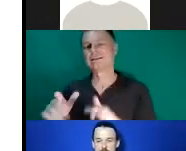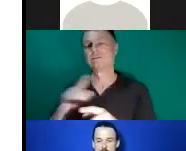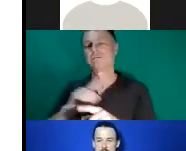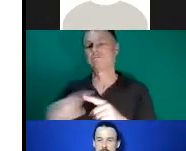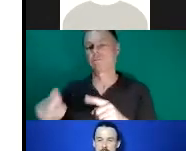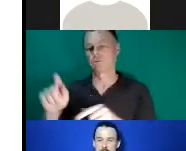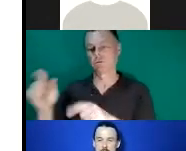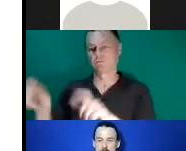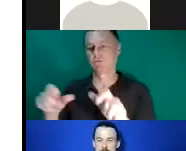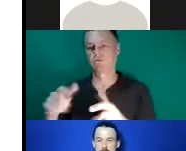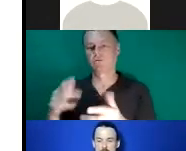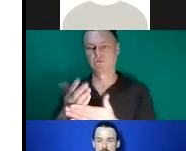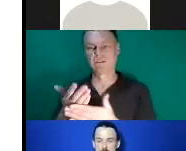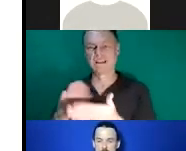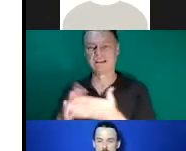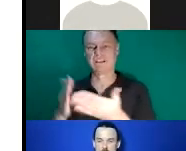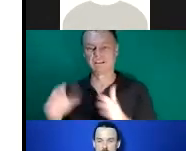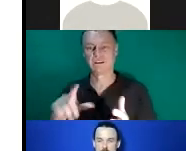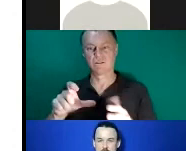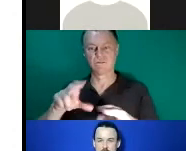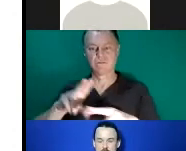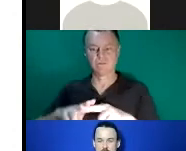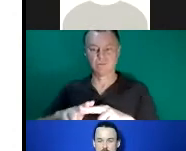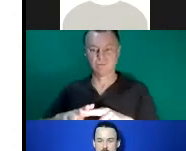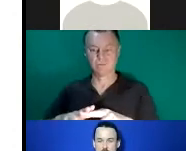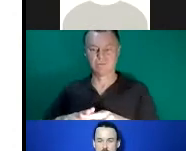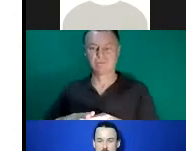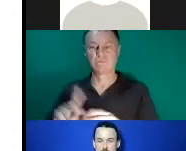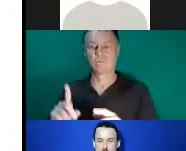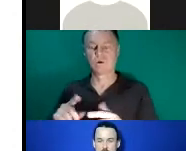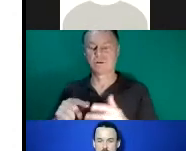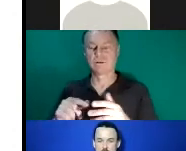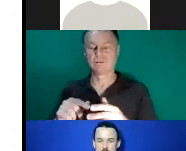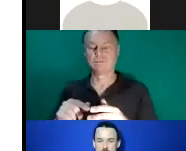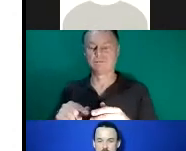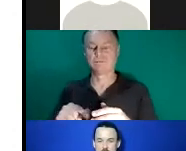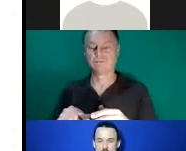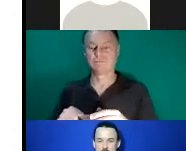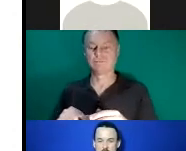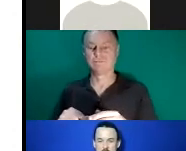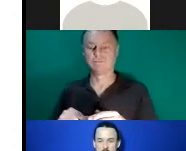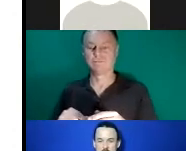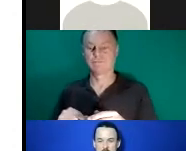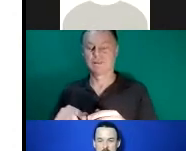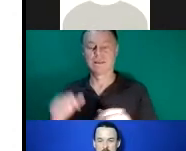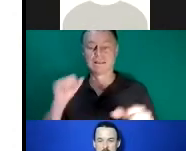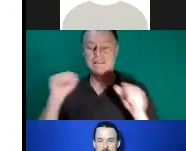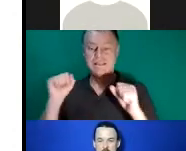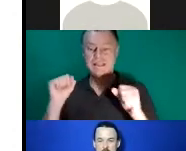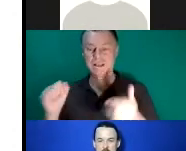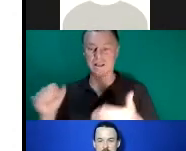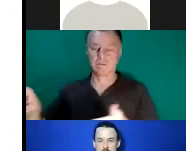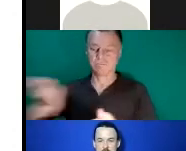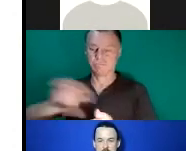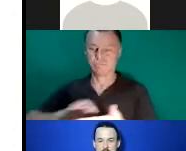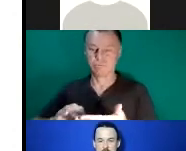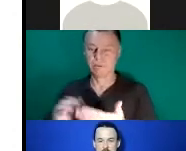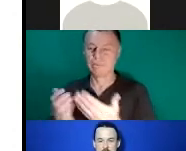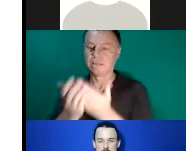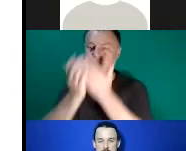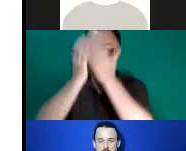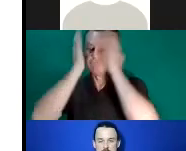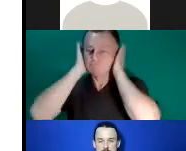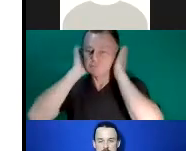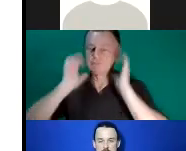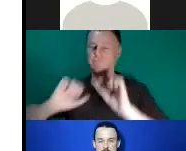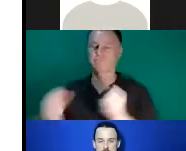patients was actually chloroform that had been applied to a towel and held over the face of the victims. It was then that